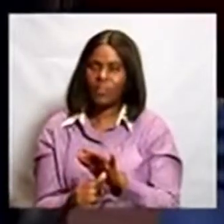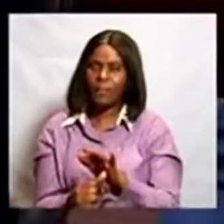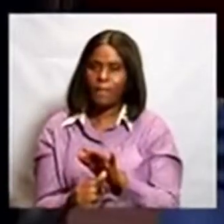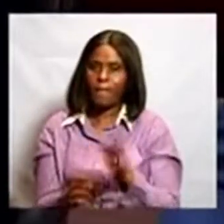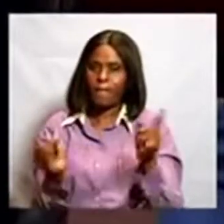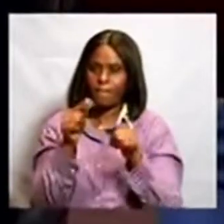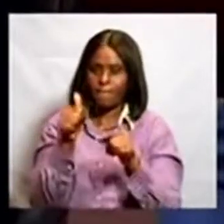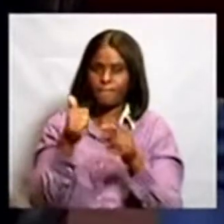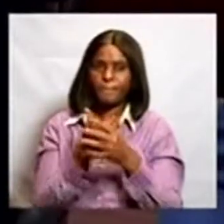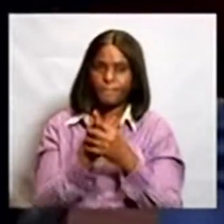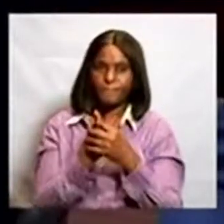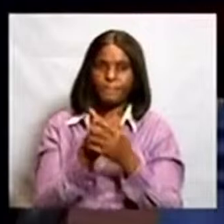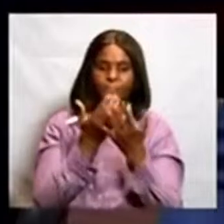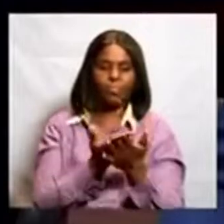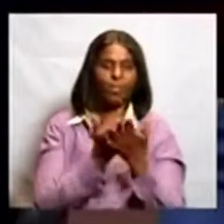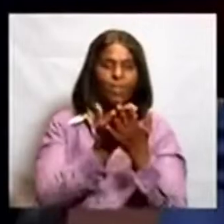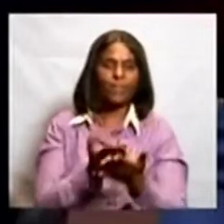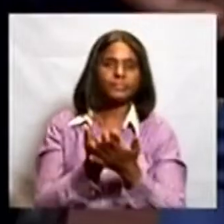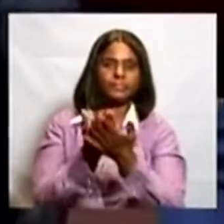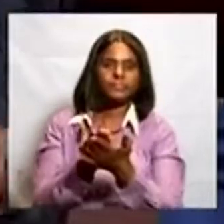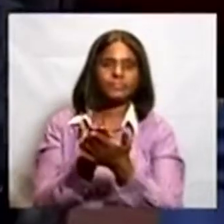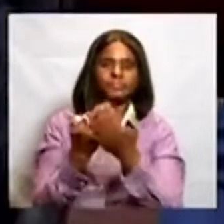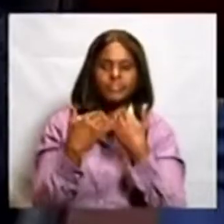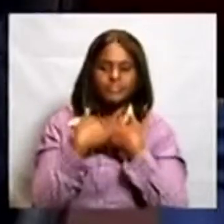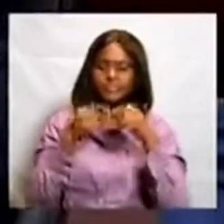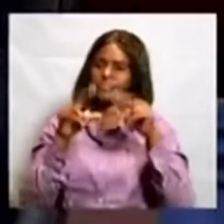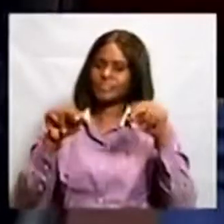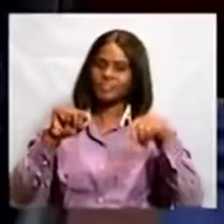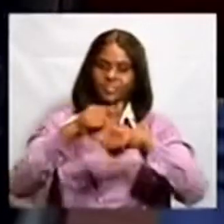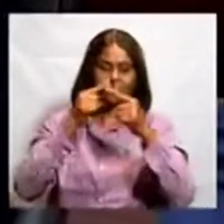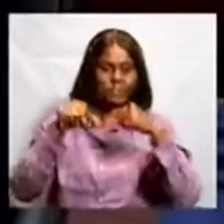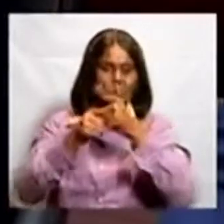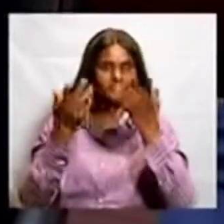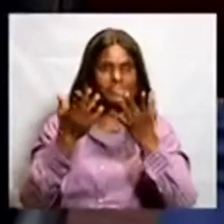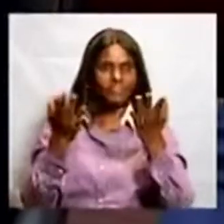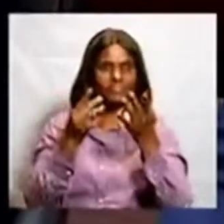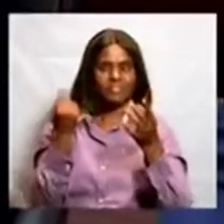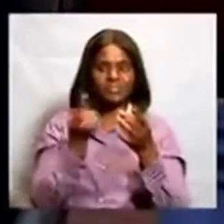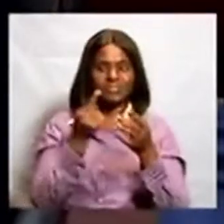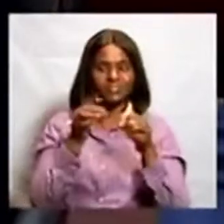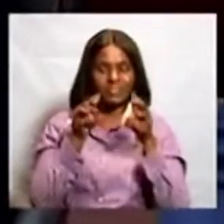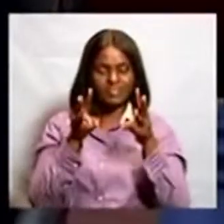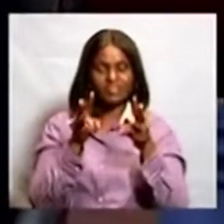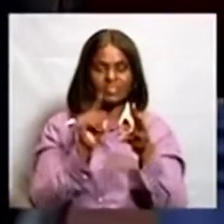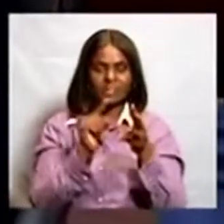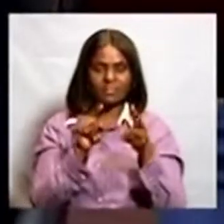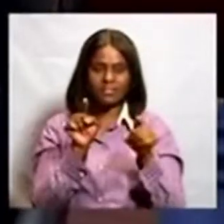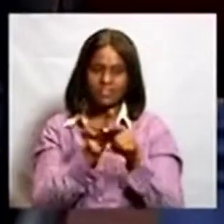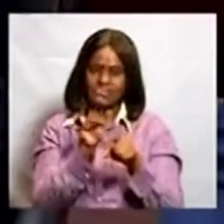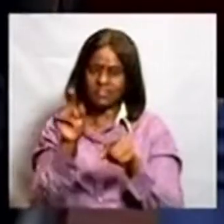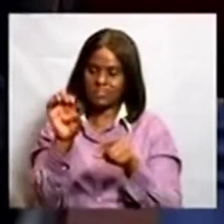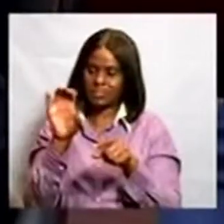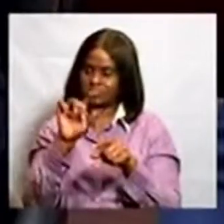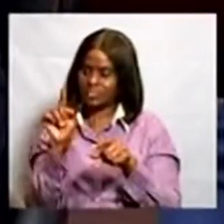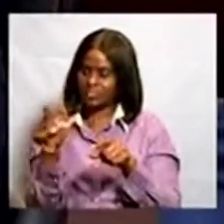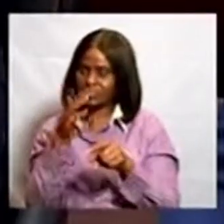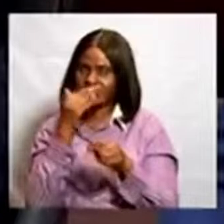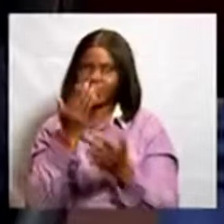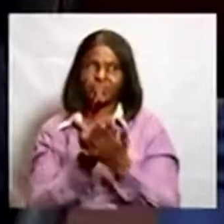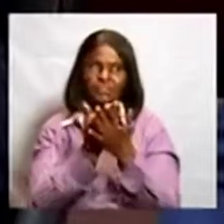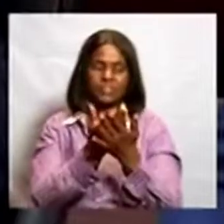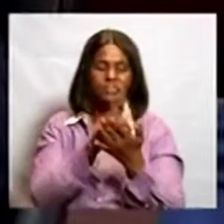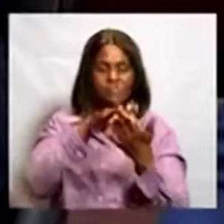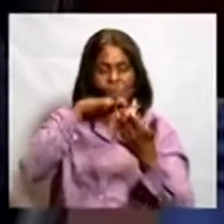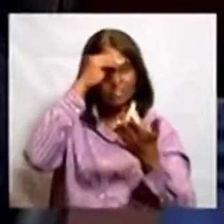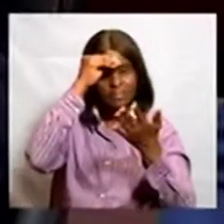when he was submitting. There is no conflict on the way that ECZ must submit